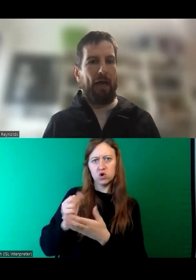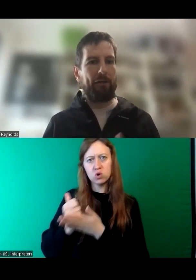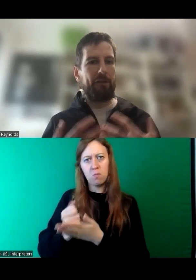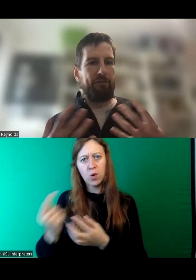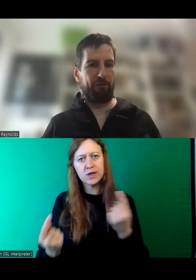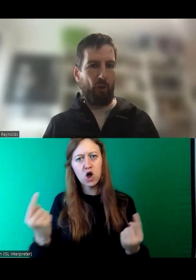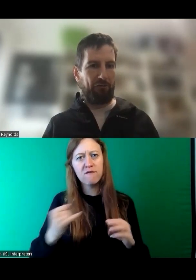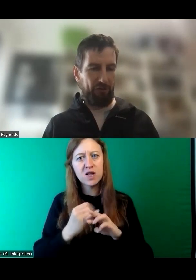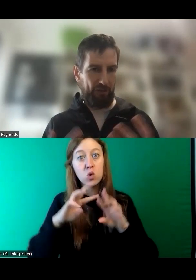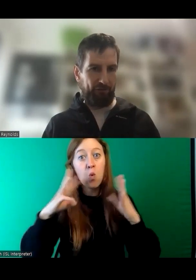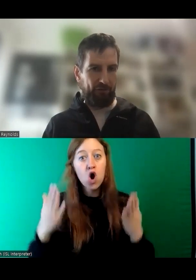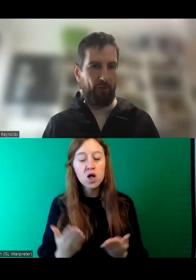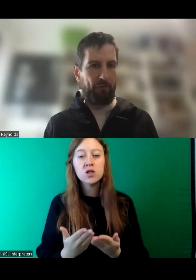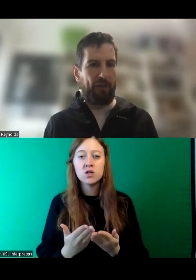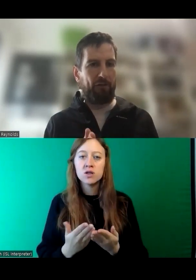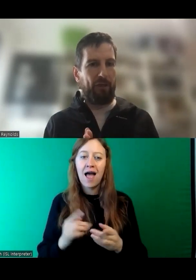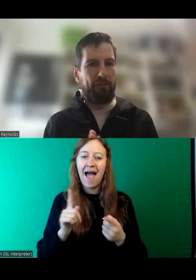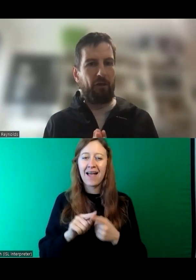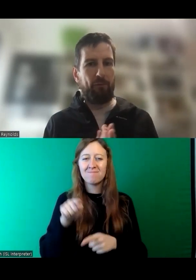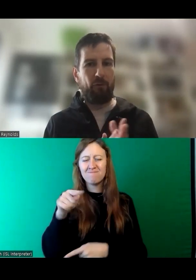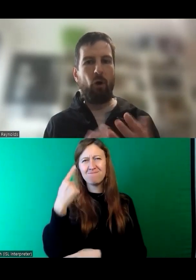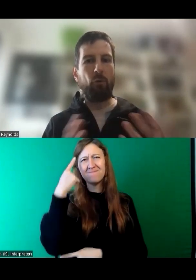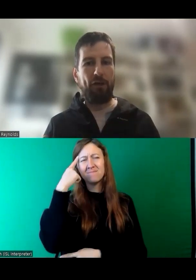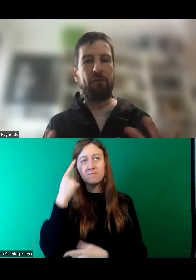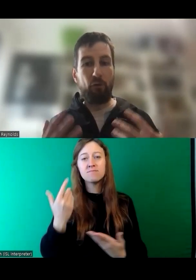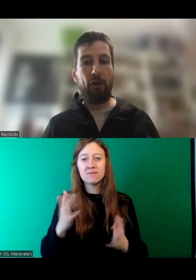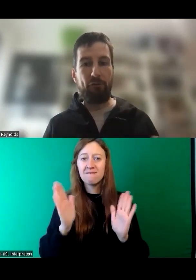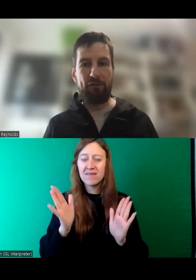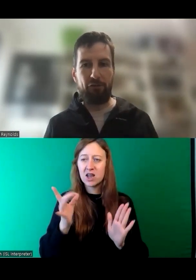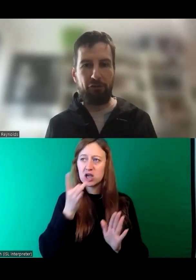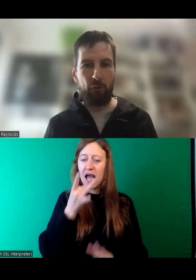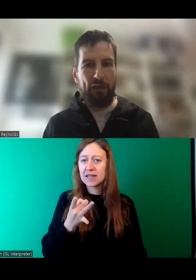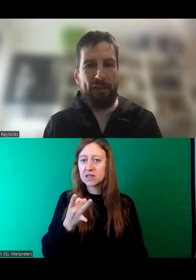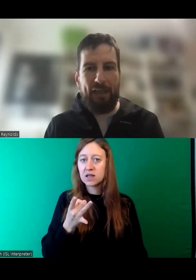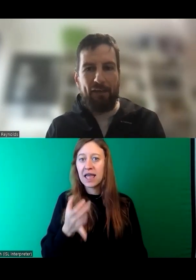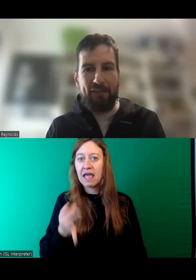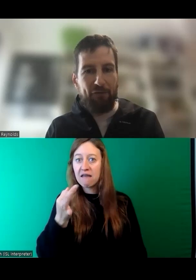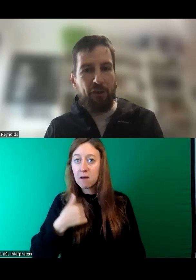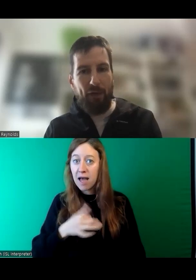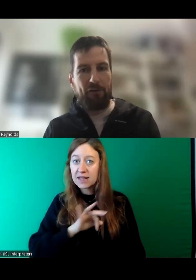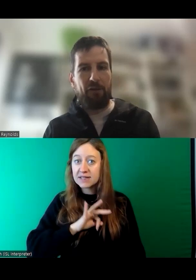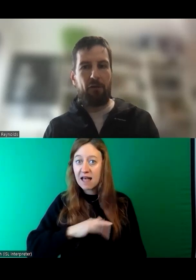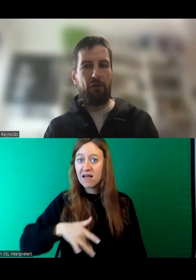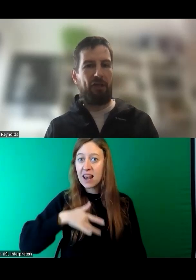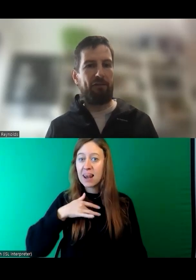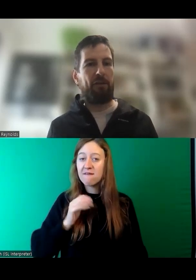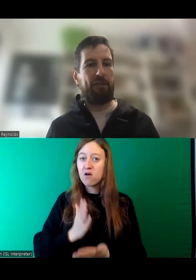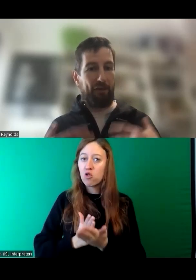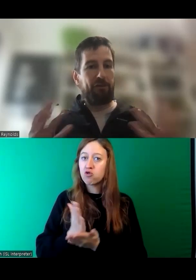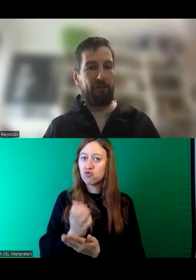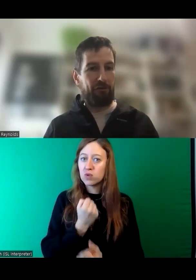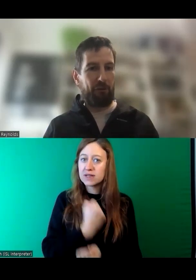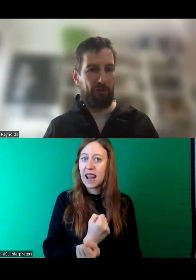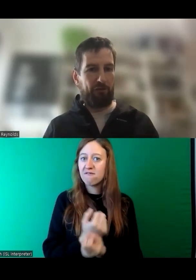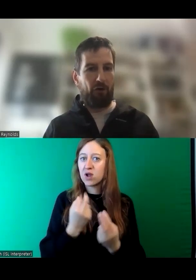generally. And there is this question that has been asked many times, what would I do if I was living through slavery or apartheid or genocide? And the